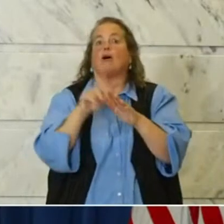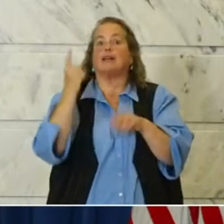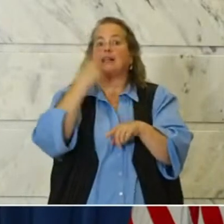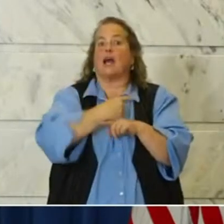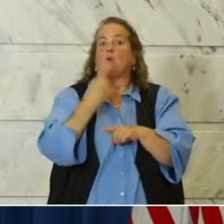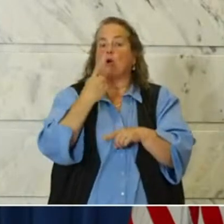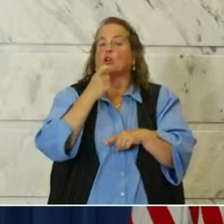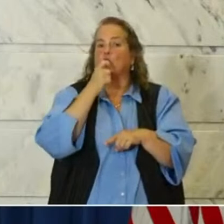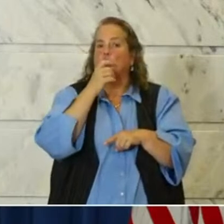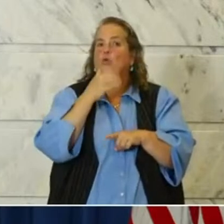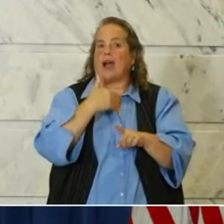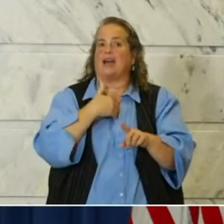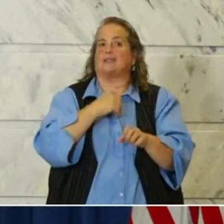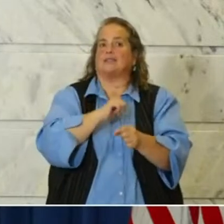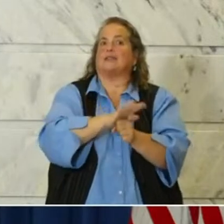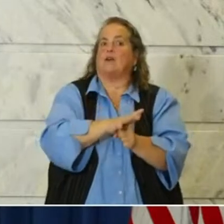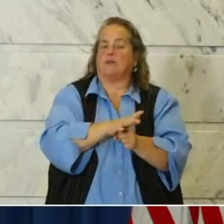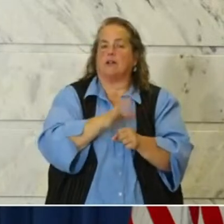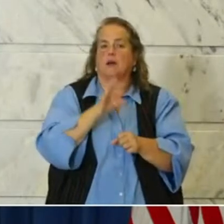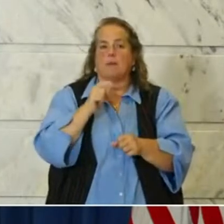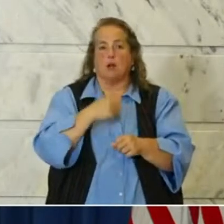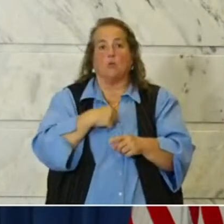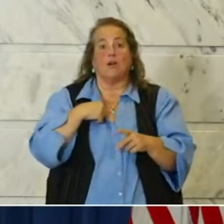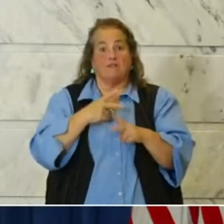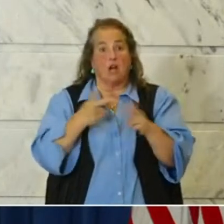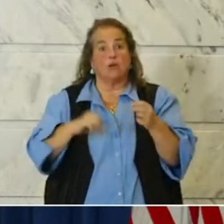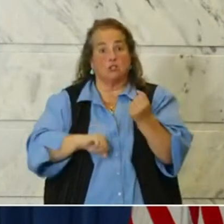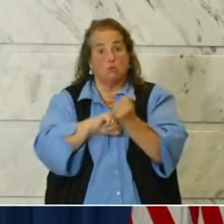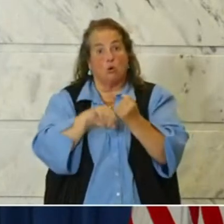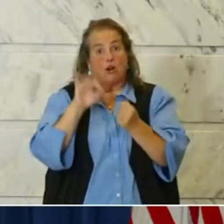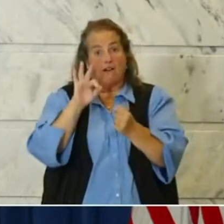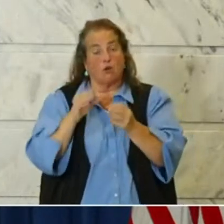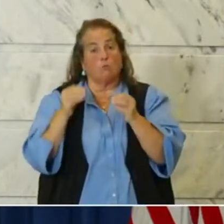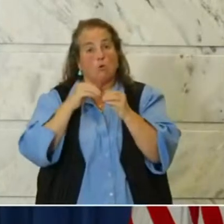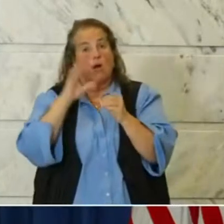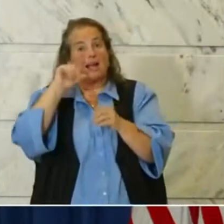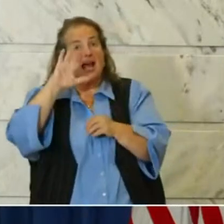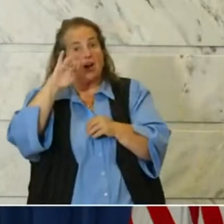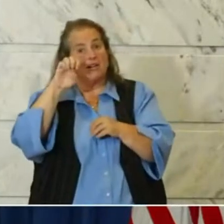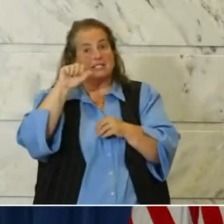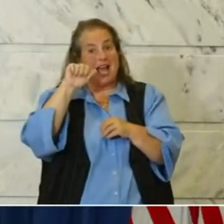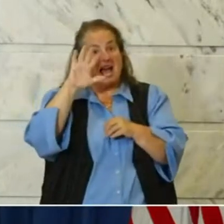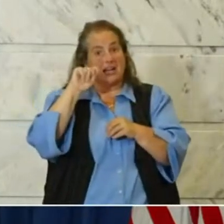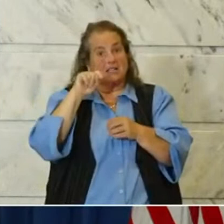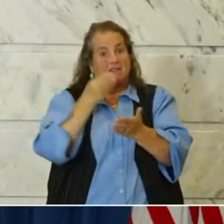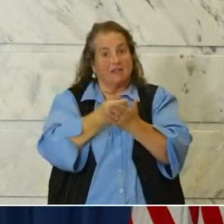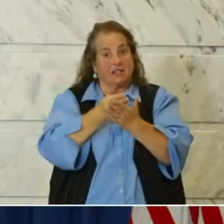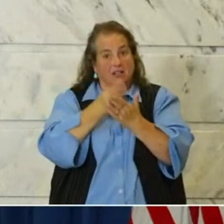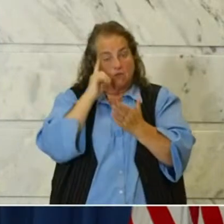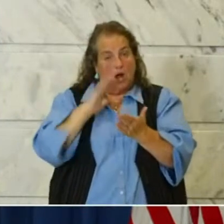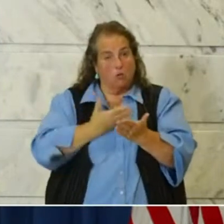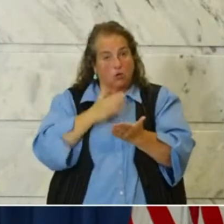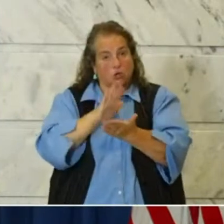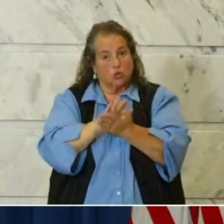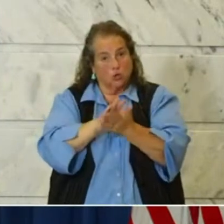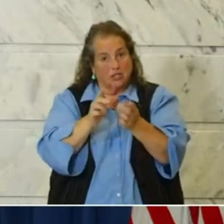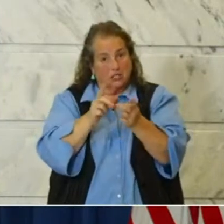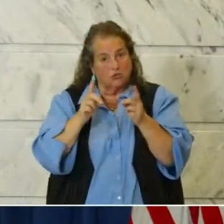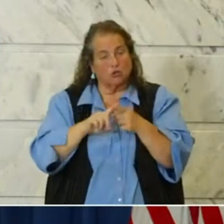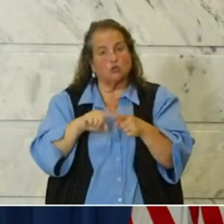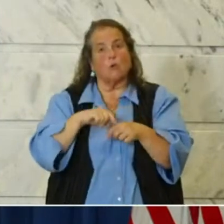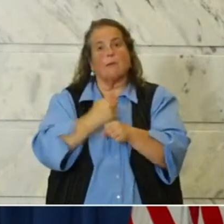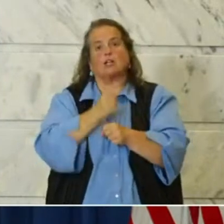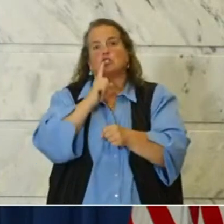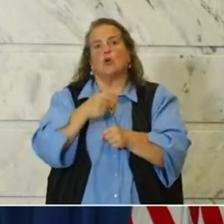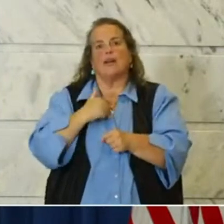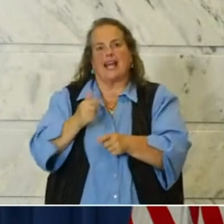certainly supportive of additional CARES Act funding for our school systems to make sure that we